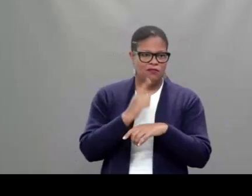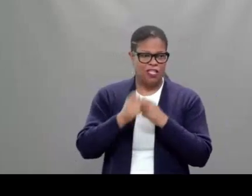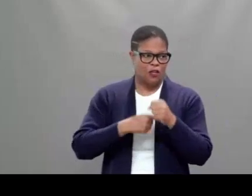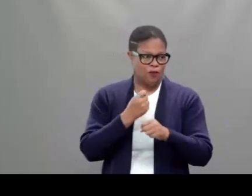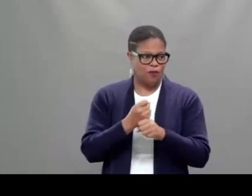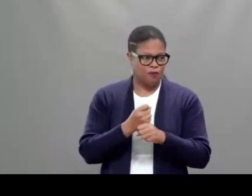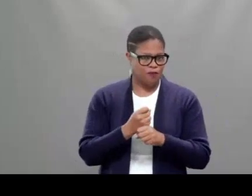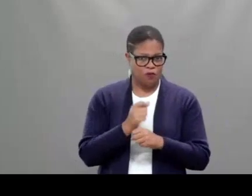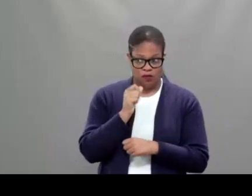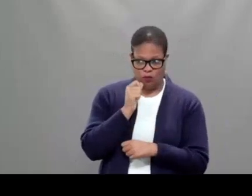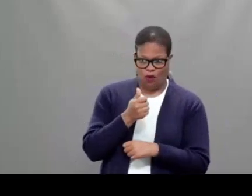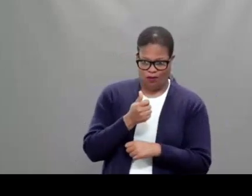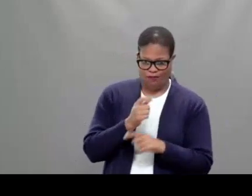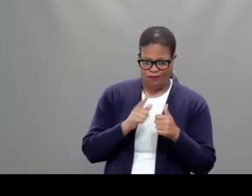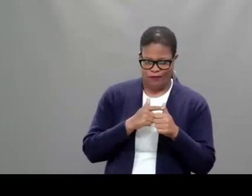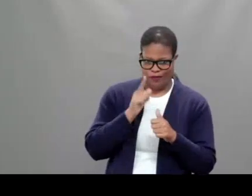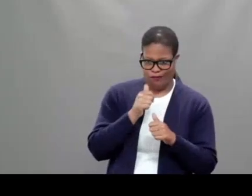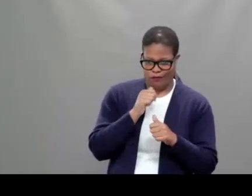our next meeting tomorrow.